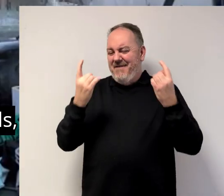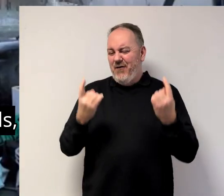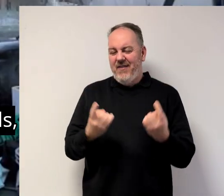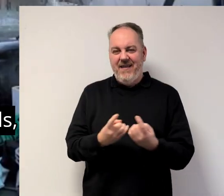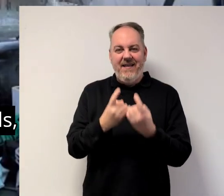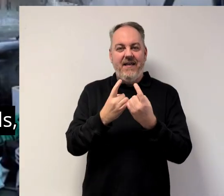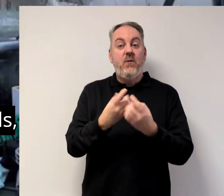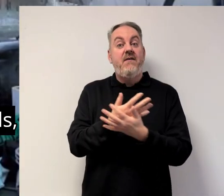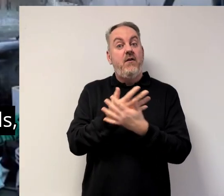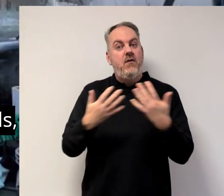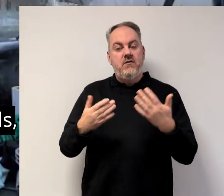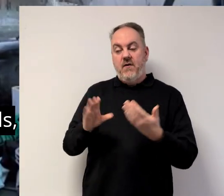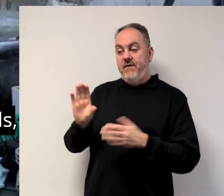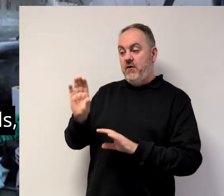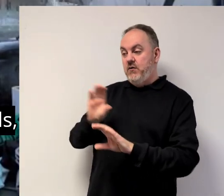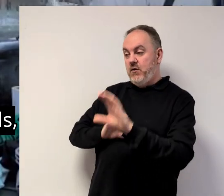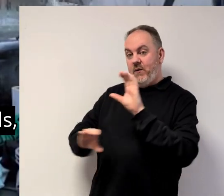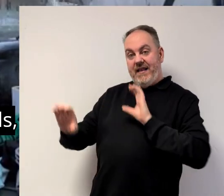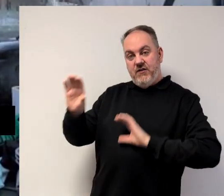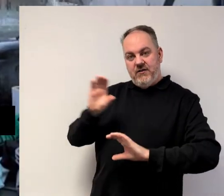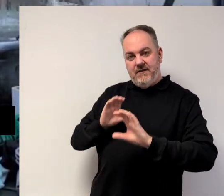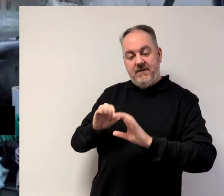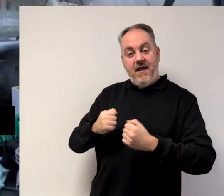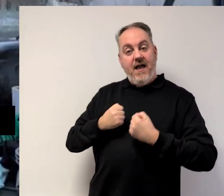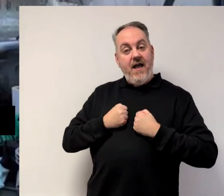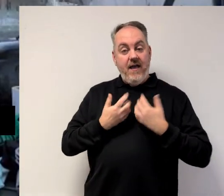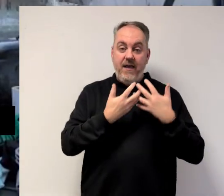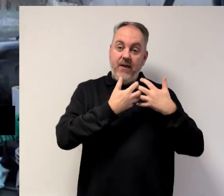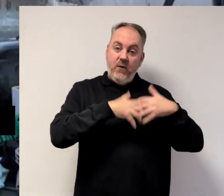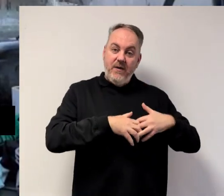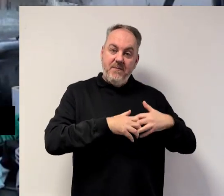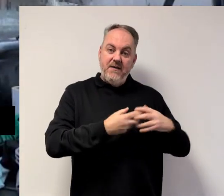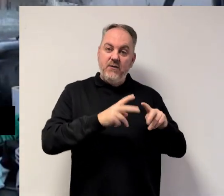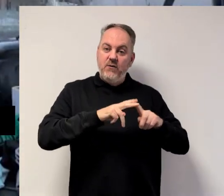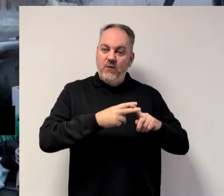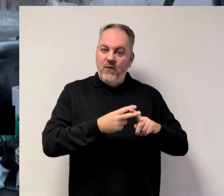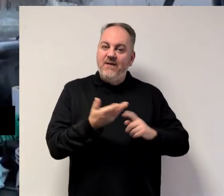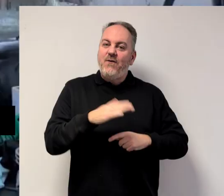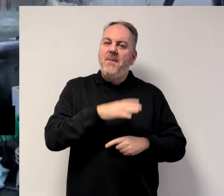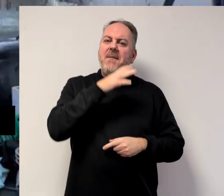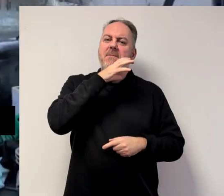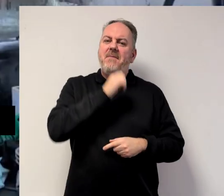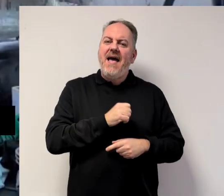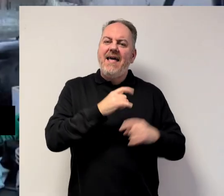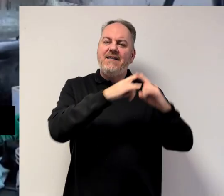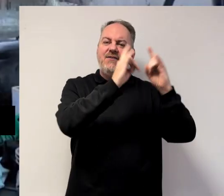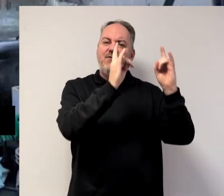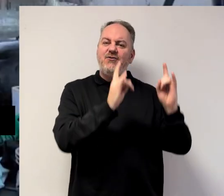Our equipment comes from the man sheds, so it's not new.